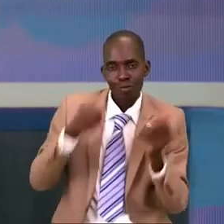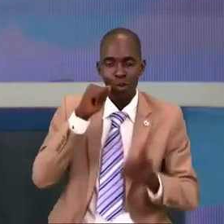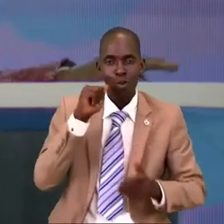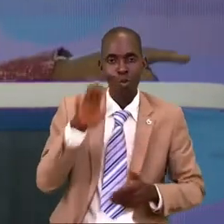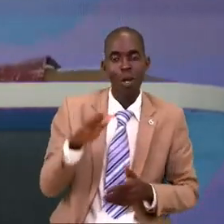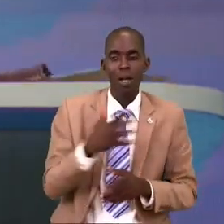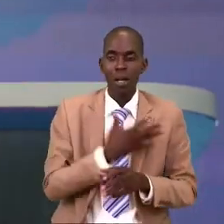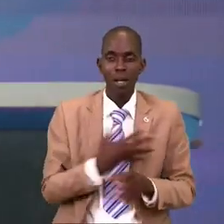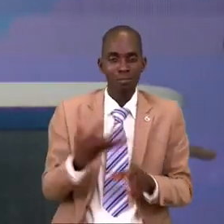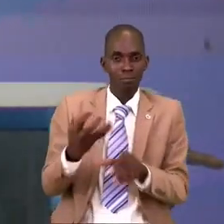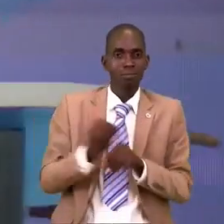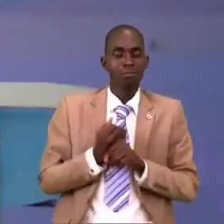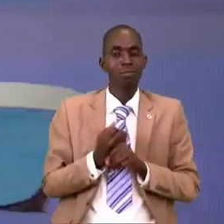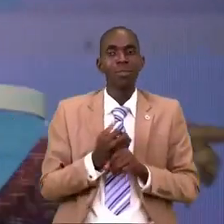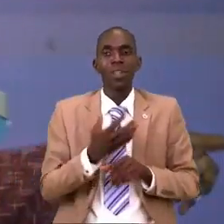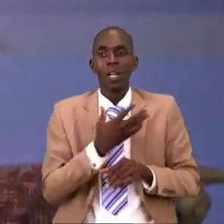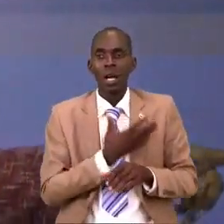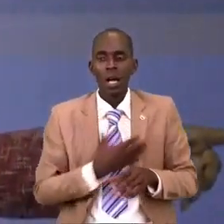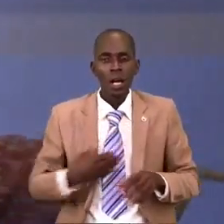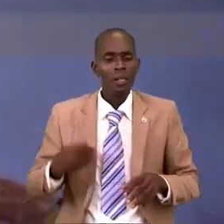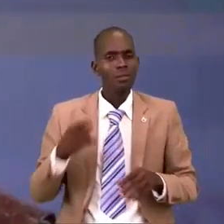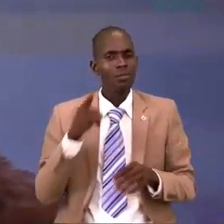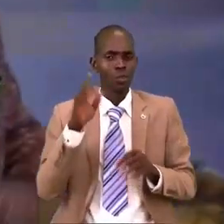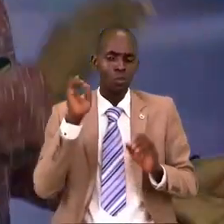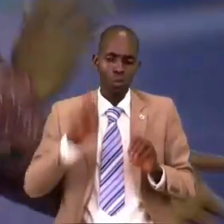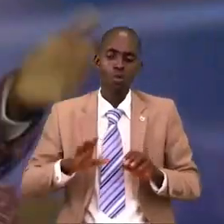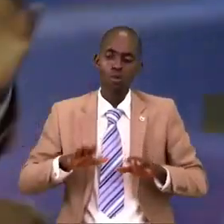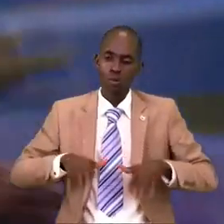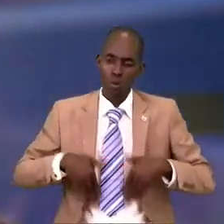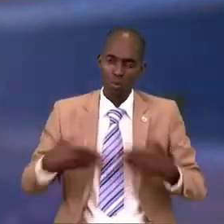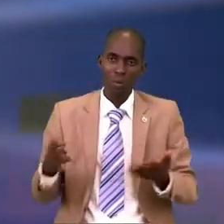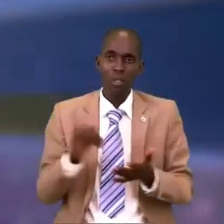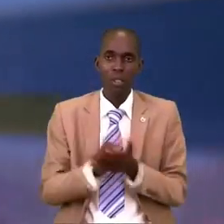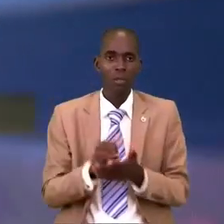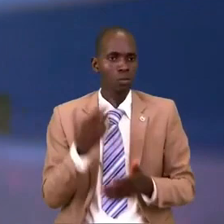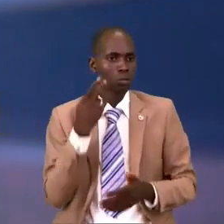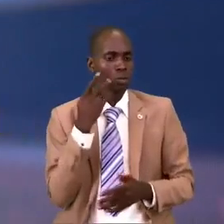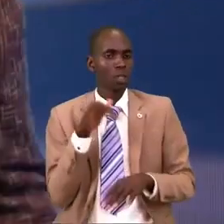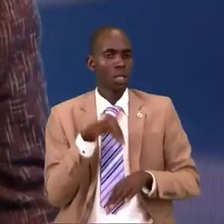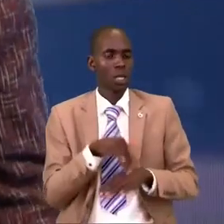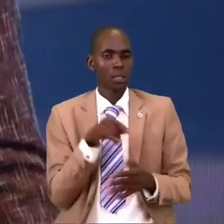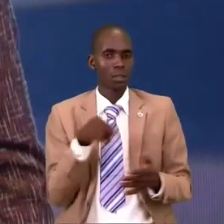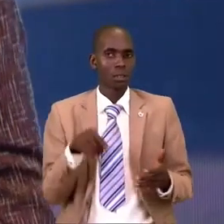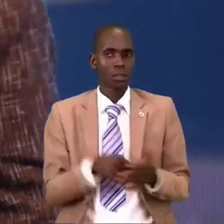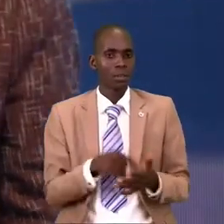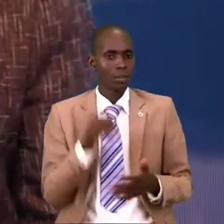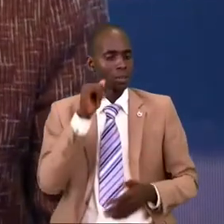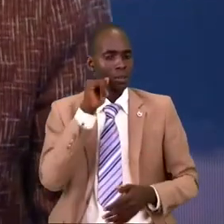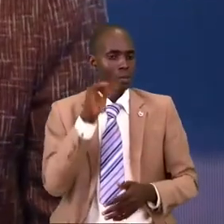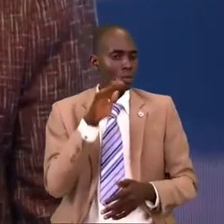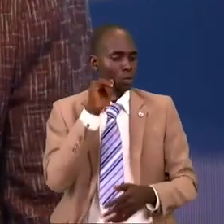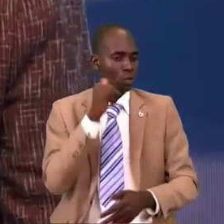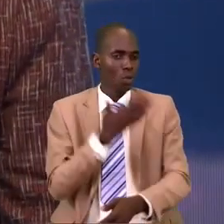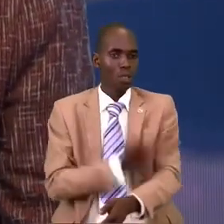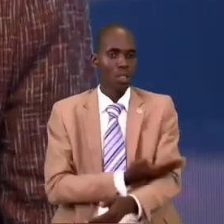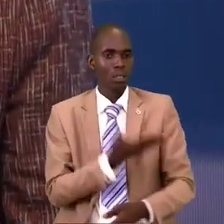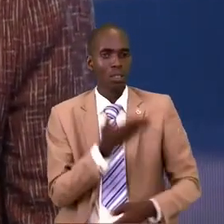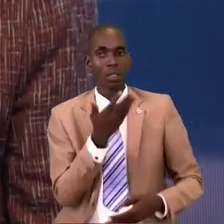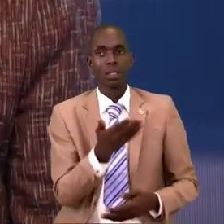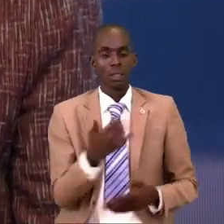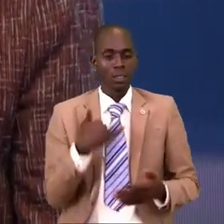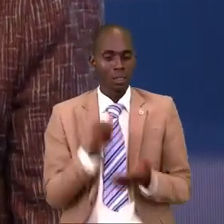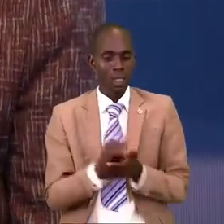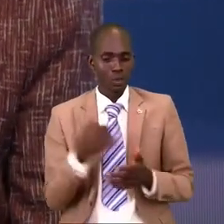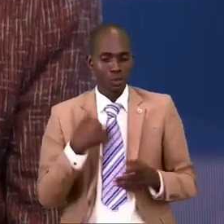we trained. And this boy and this young man that never spent anything. The lady made herself so